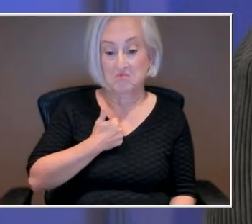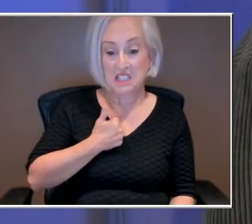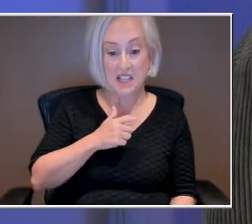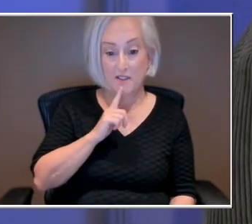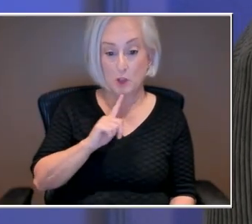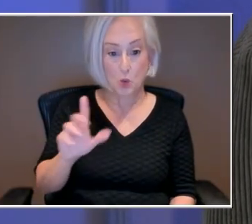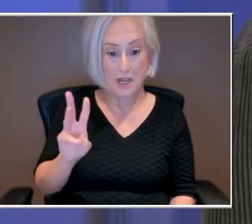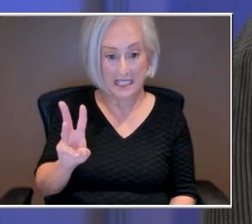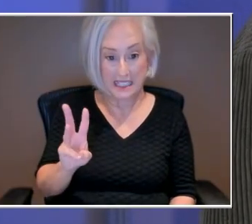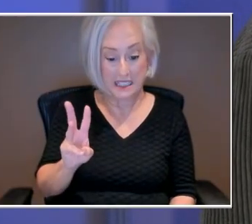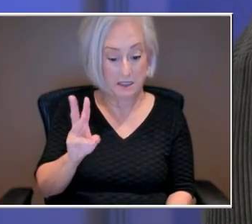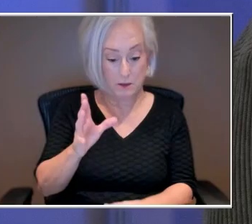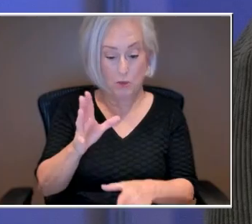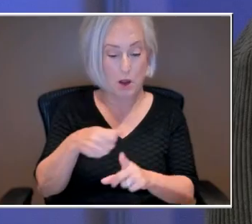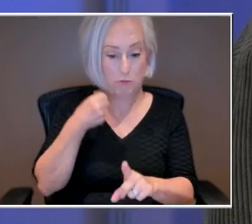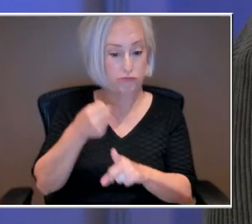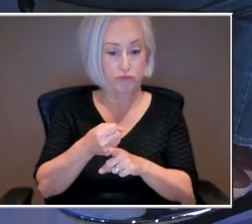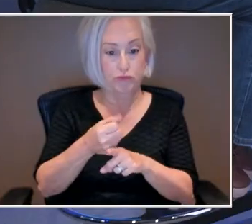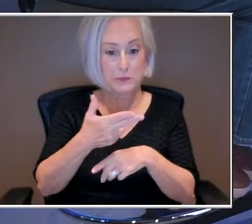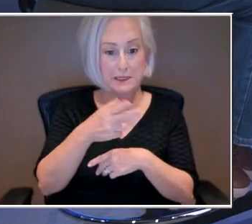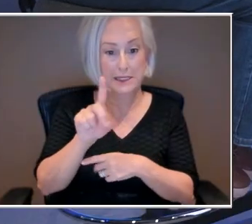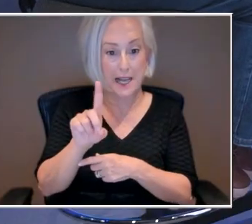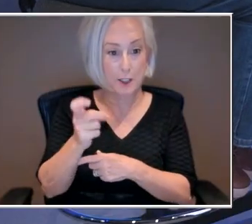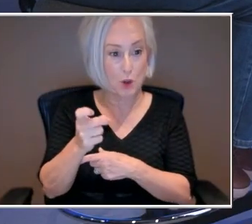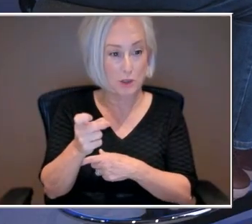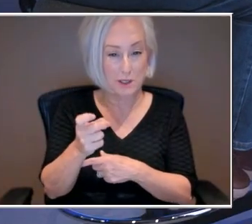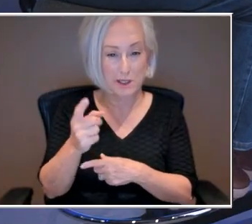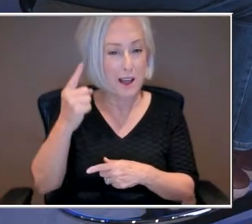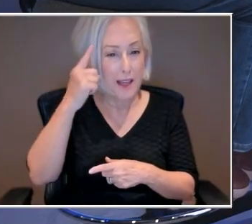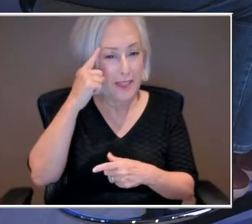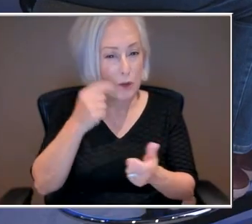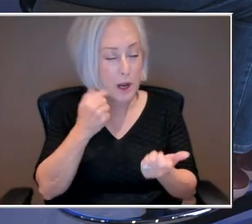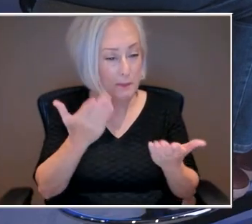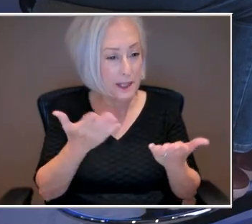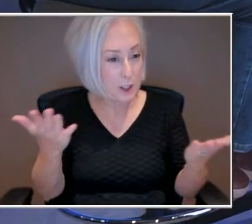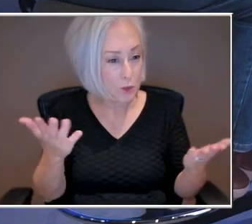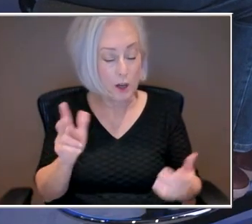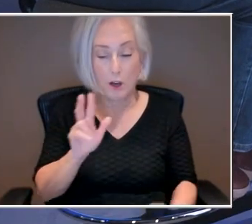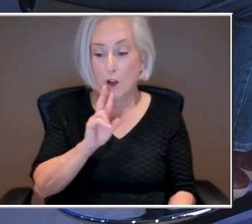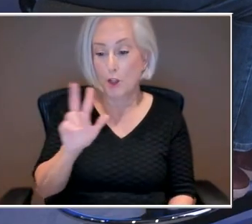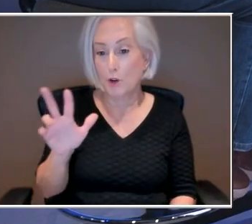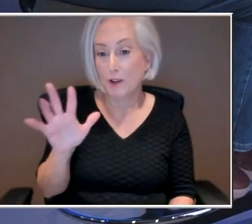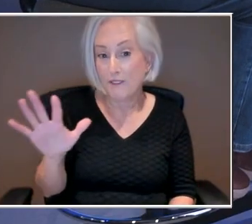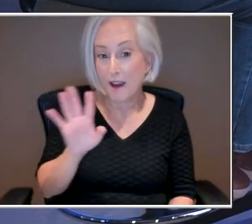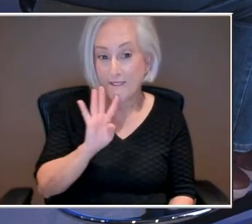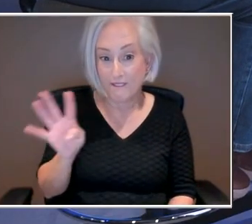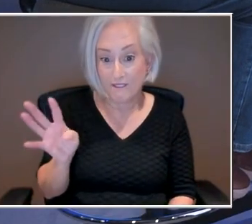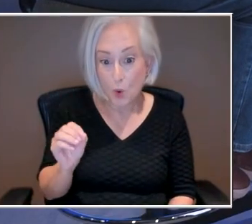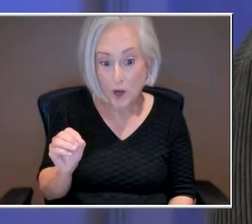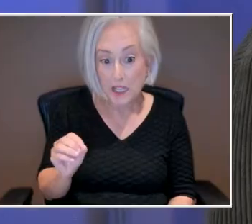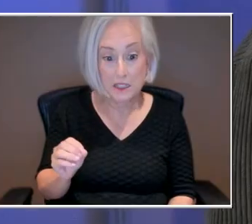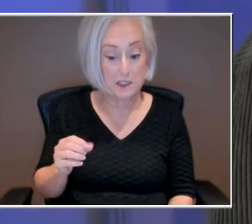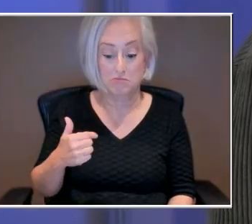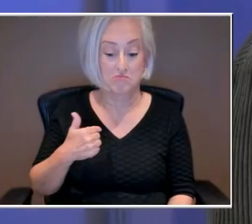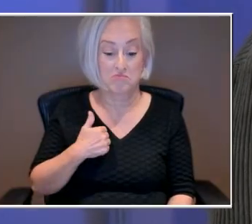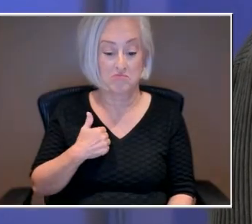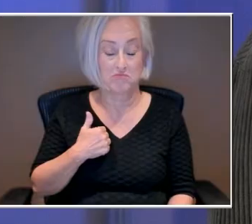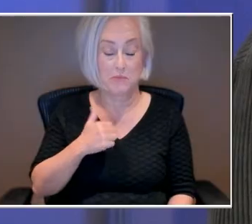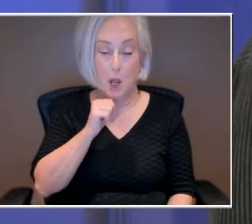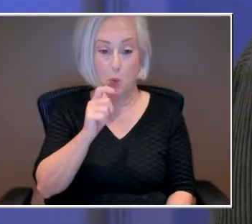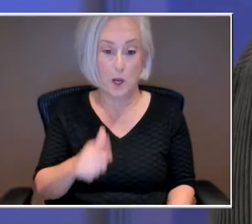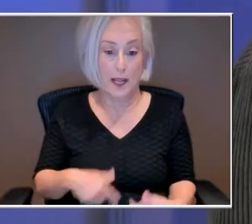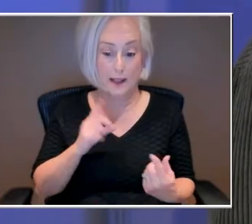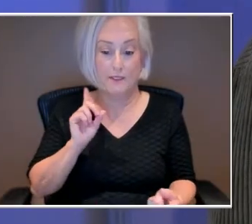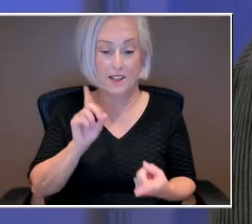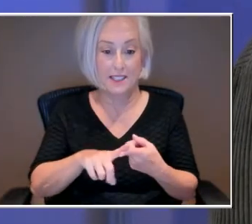diagnosis, so what's recommended, 35 or 40? Yeah, 40. So I wouldn't have made it to what was supposed